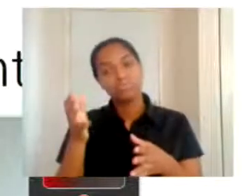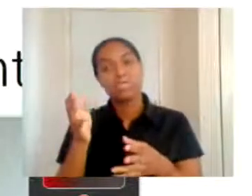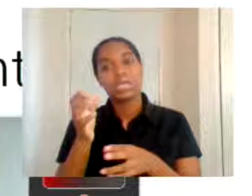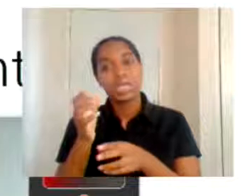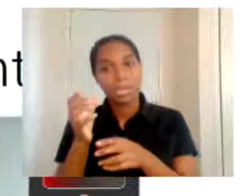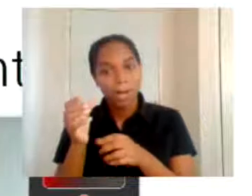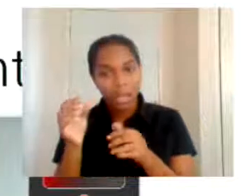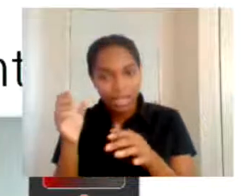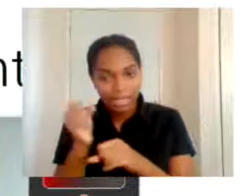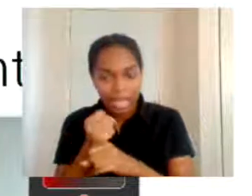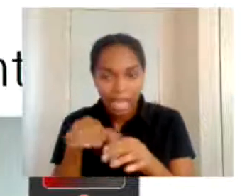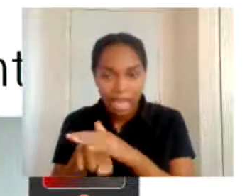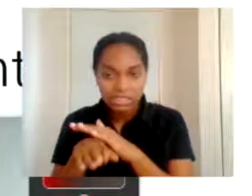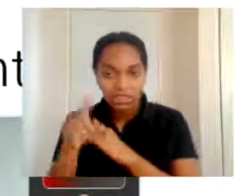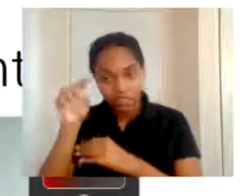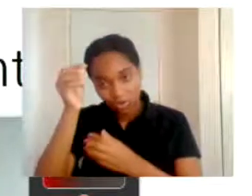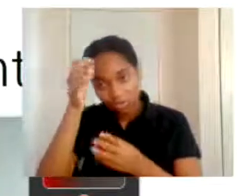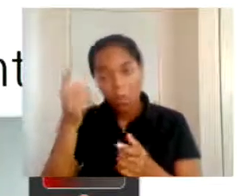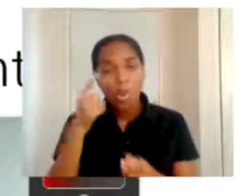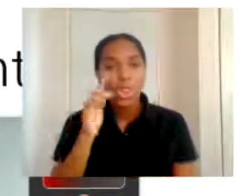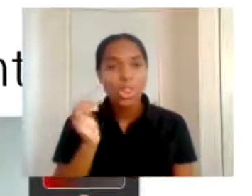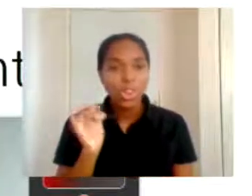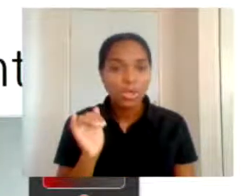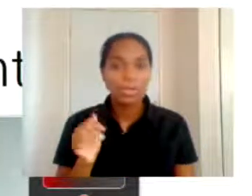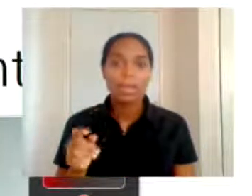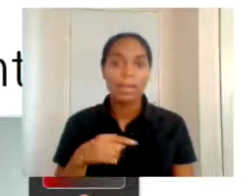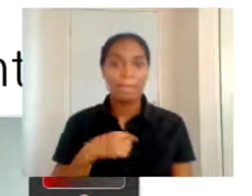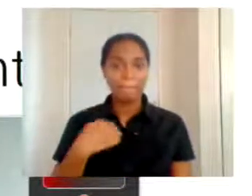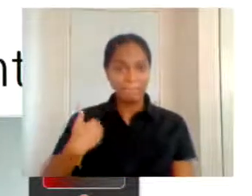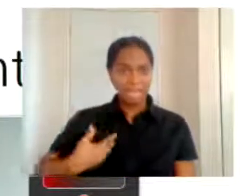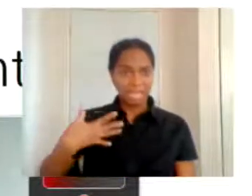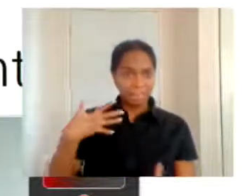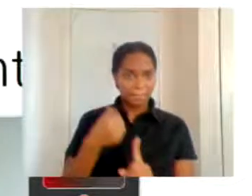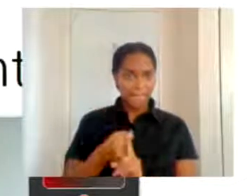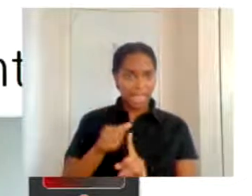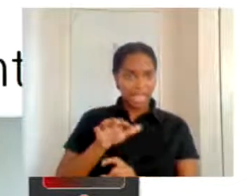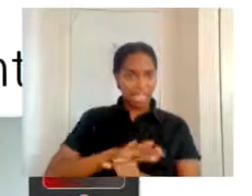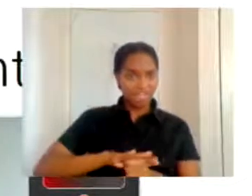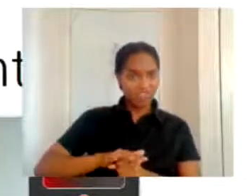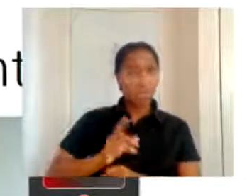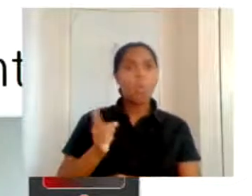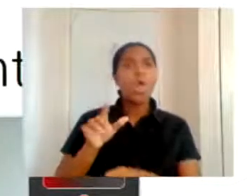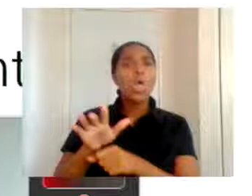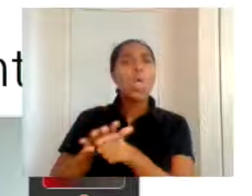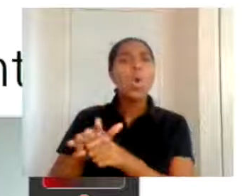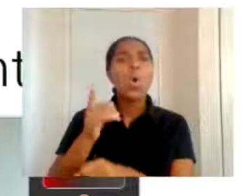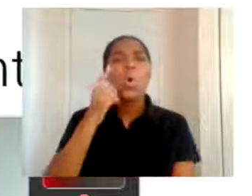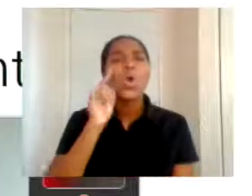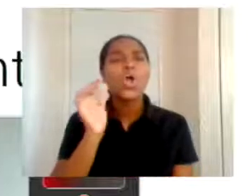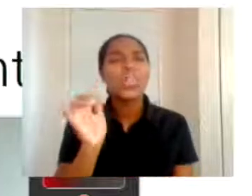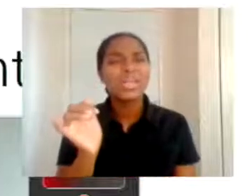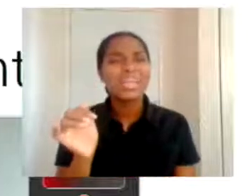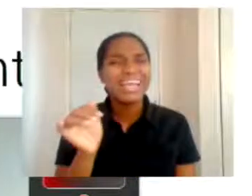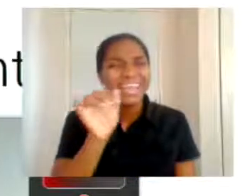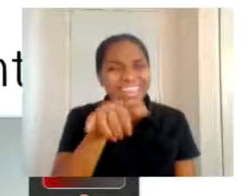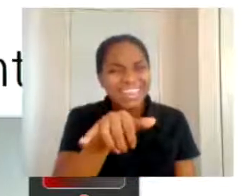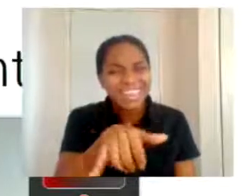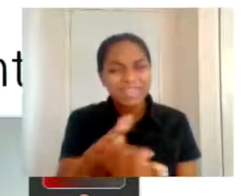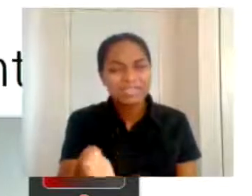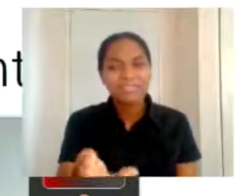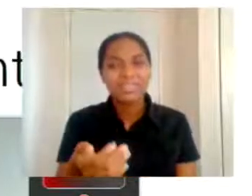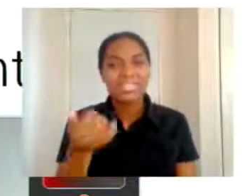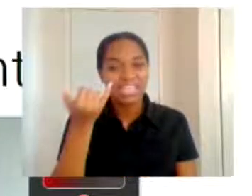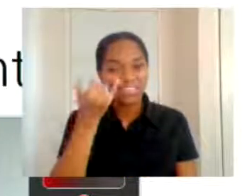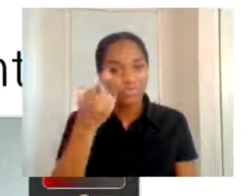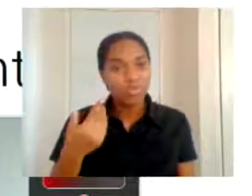does it look like? Am I in the impact zone? Where's the location? How does it look like? Potentially, if you have